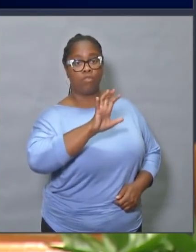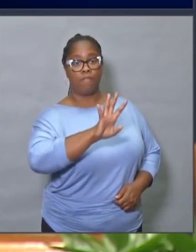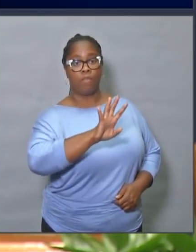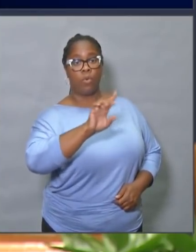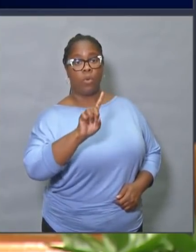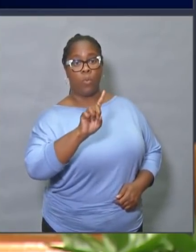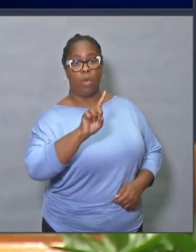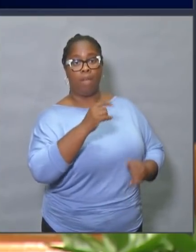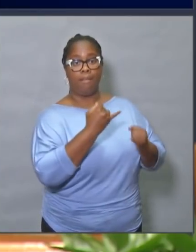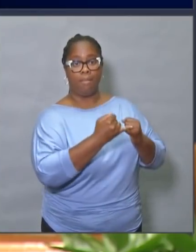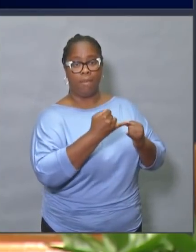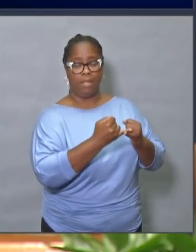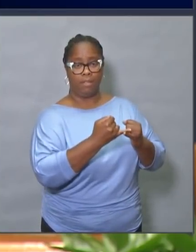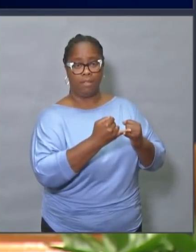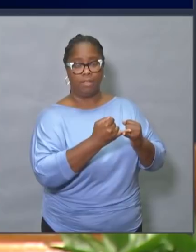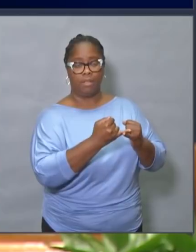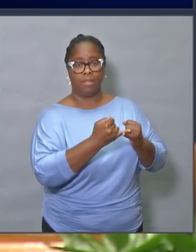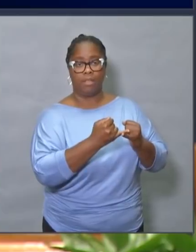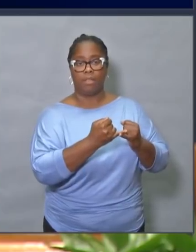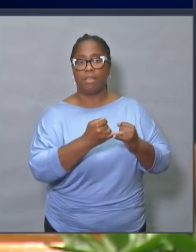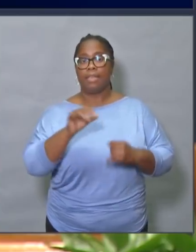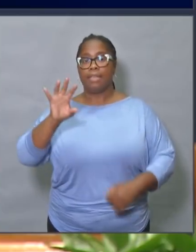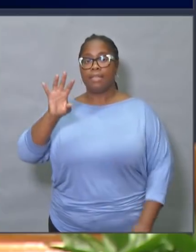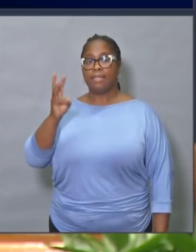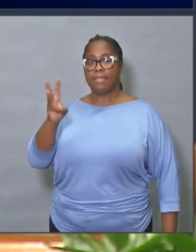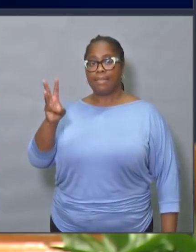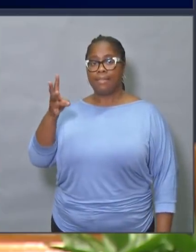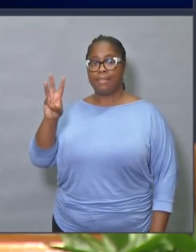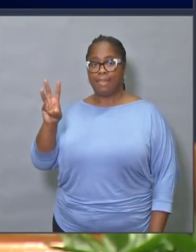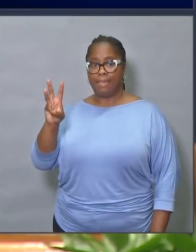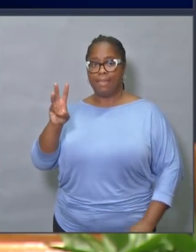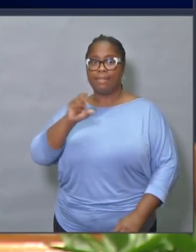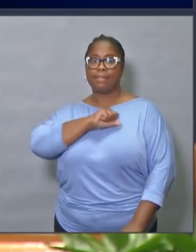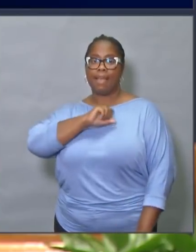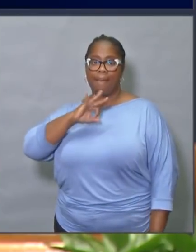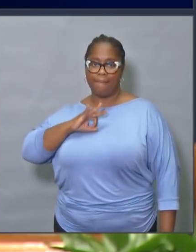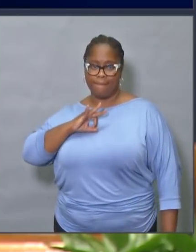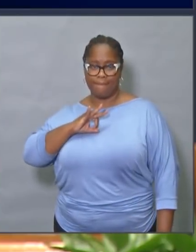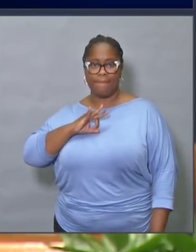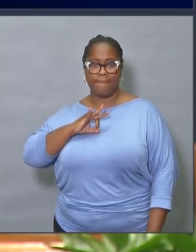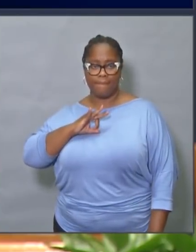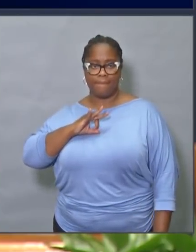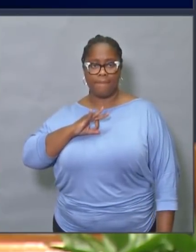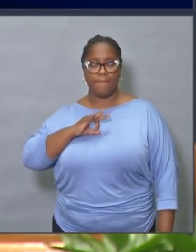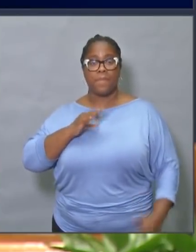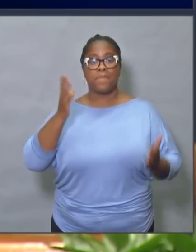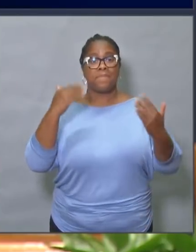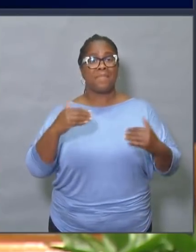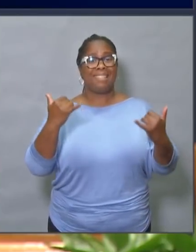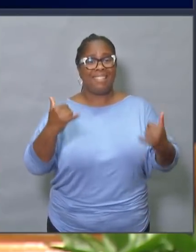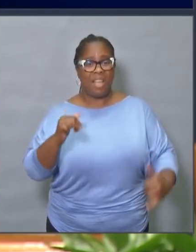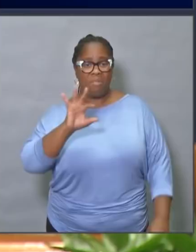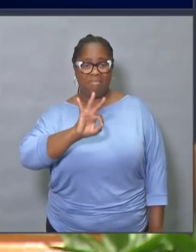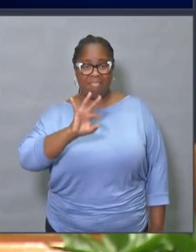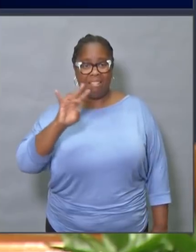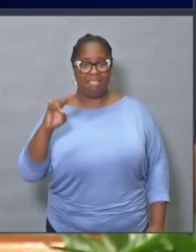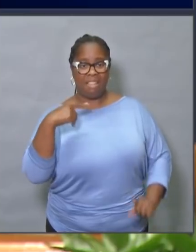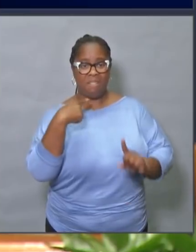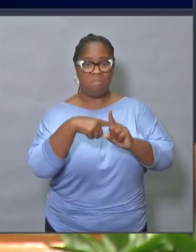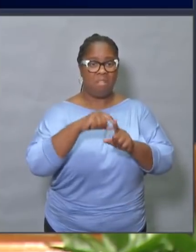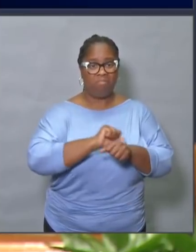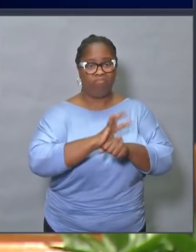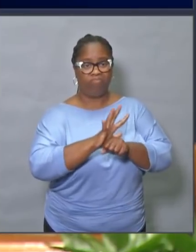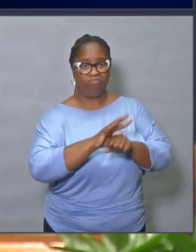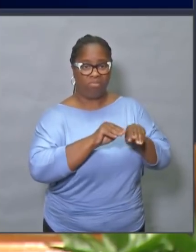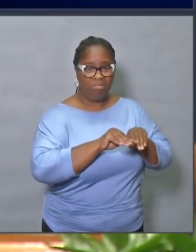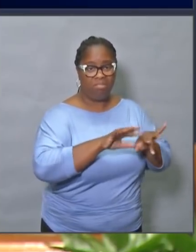741 among people who are incarcerated, and 16 among staff. There are now 97 cases in the